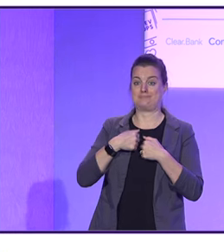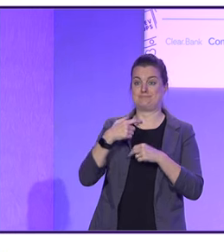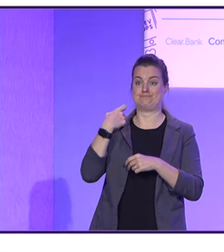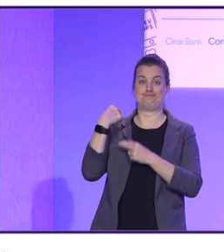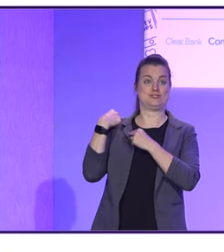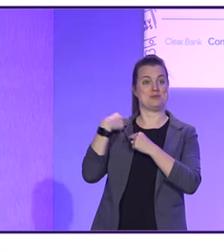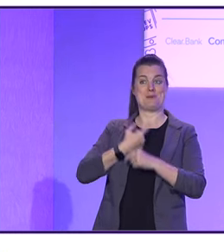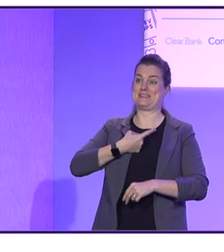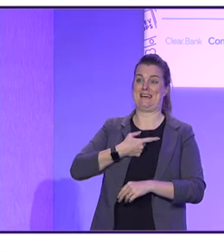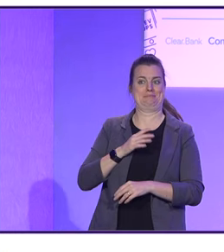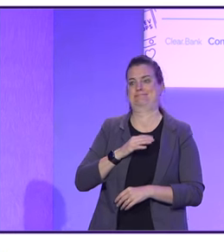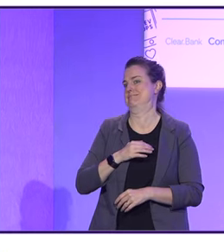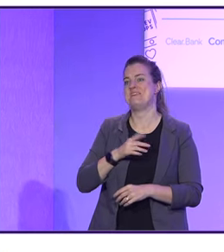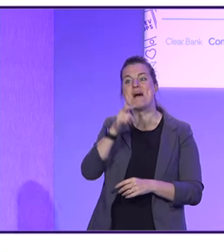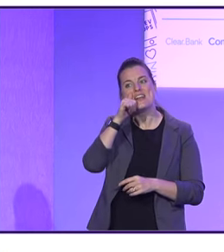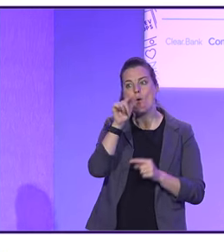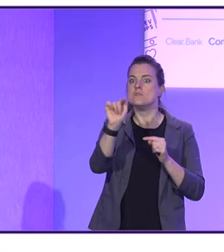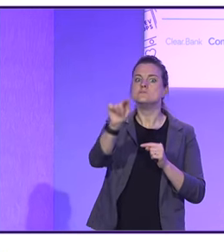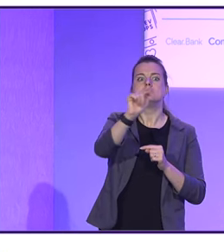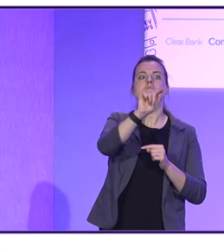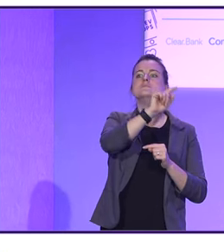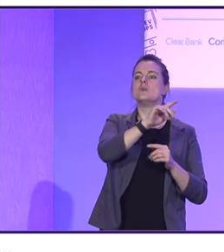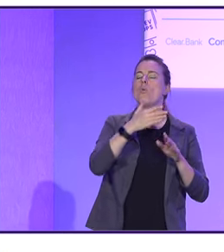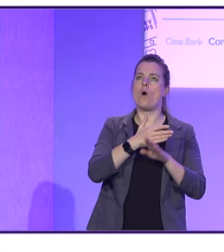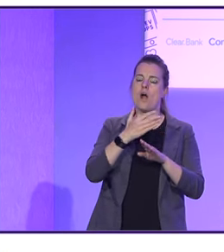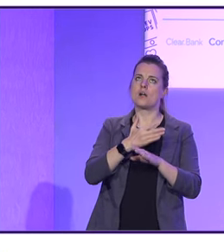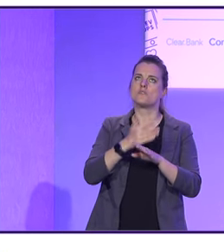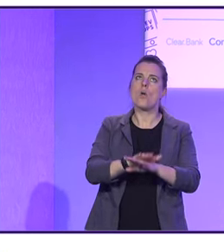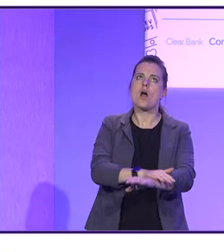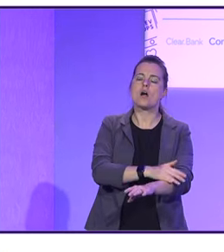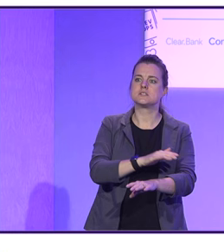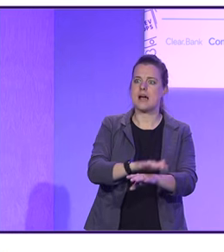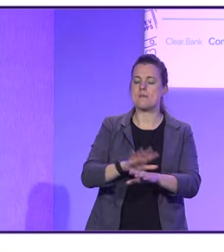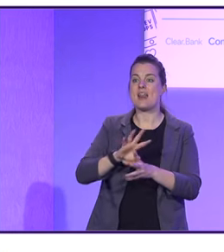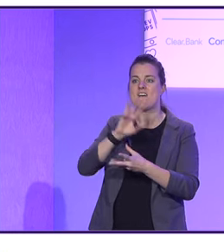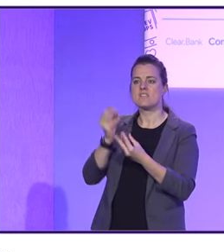repositories. But people have worked, you know, over a very long time, and it's all contributed